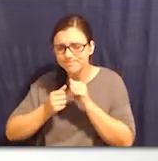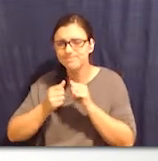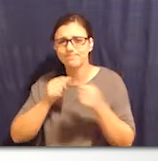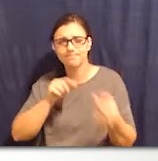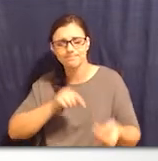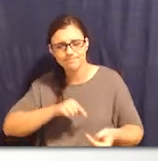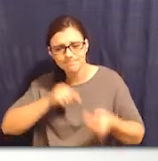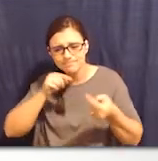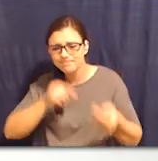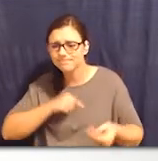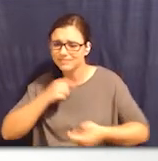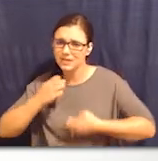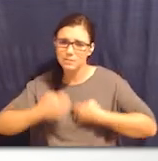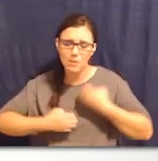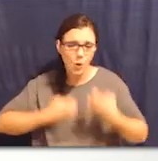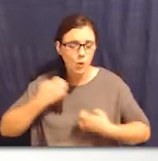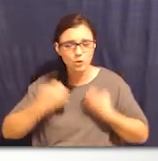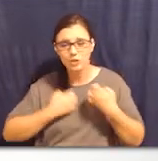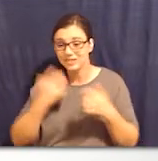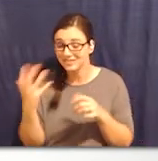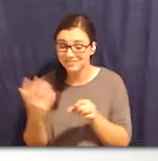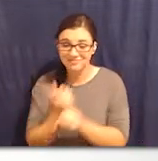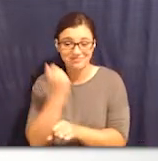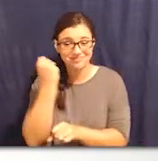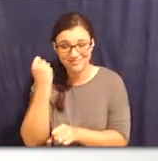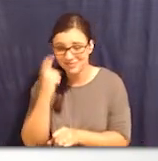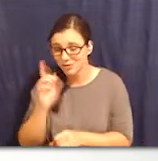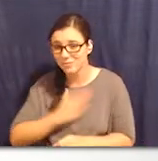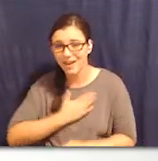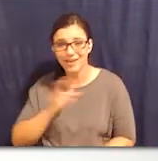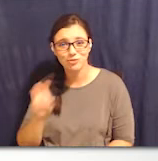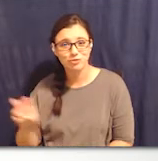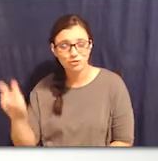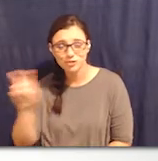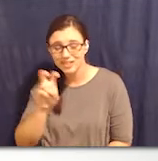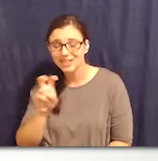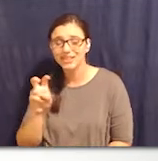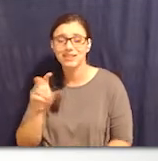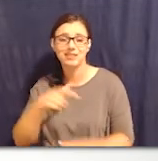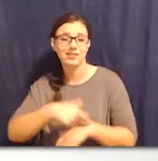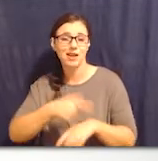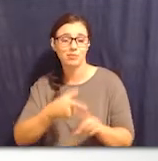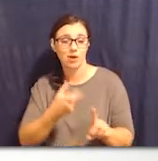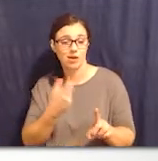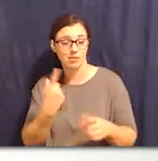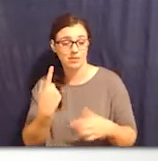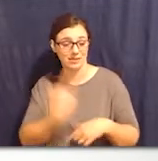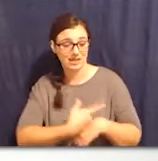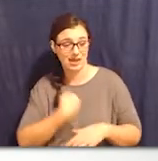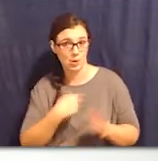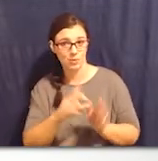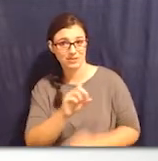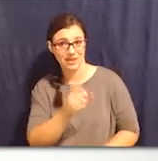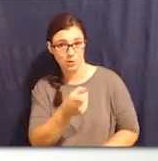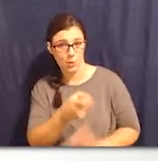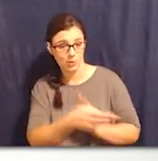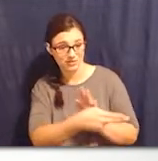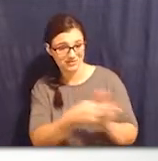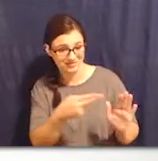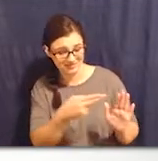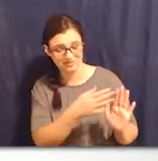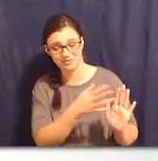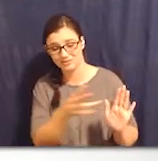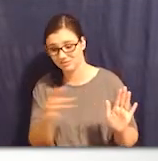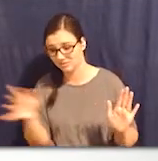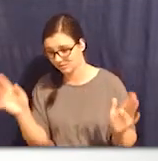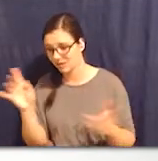depicted the trials, the tribulations, emotions, and the triumphs of my autism journey, covering a period from the